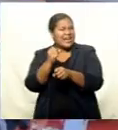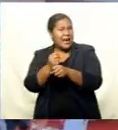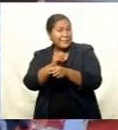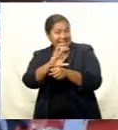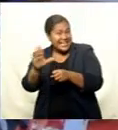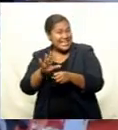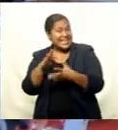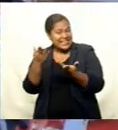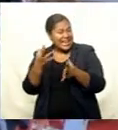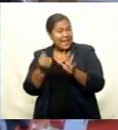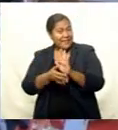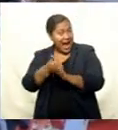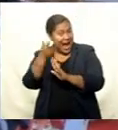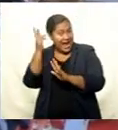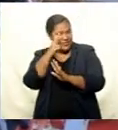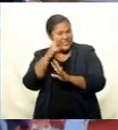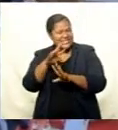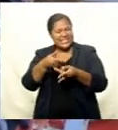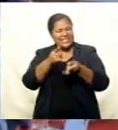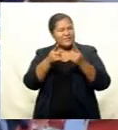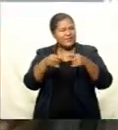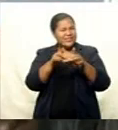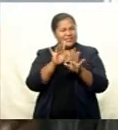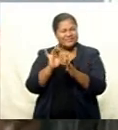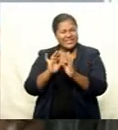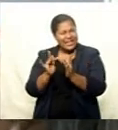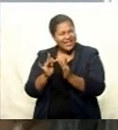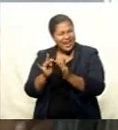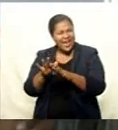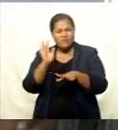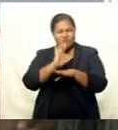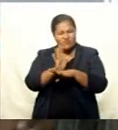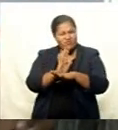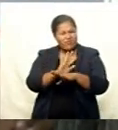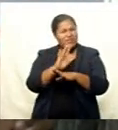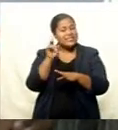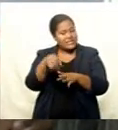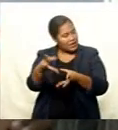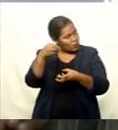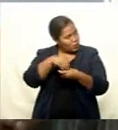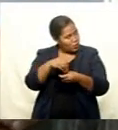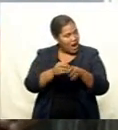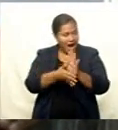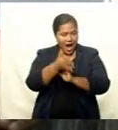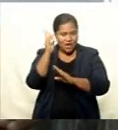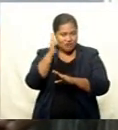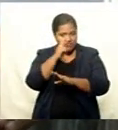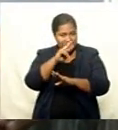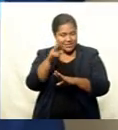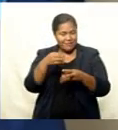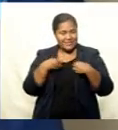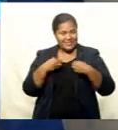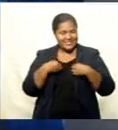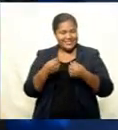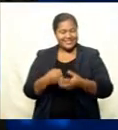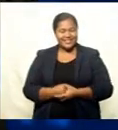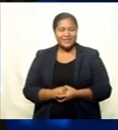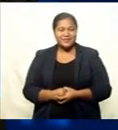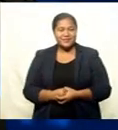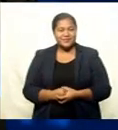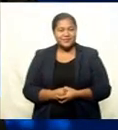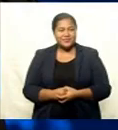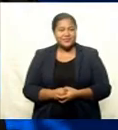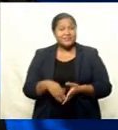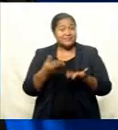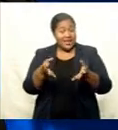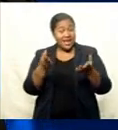internet cafes, bars, gaming shops, movies and theaters amongst high-risk businesses. Here